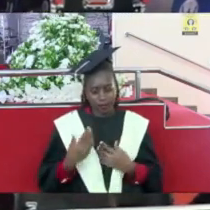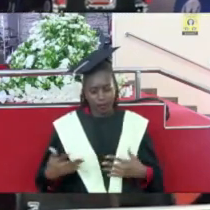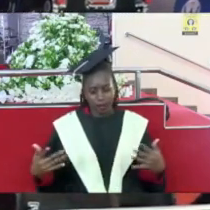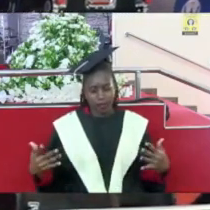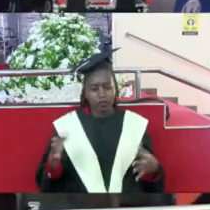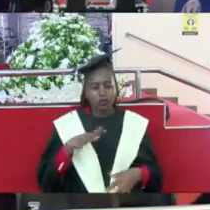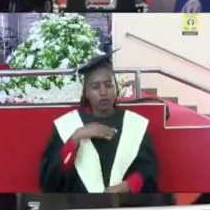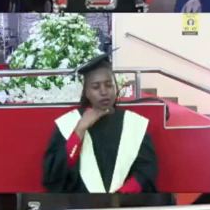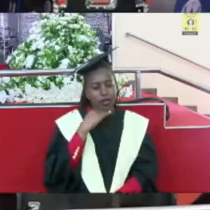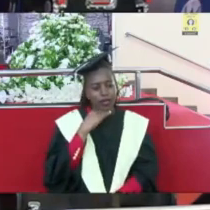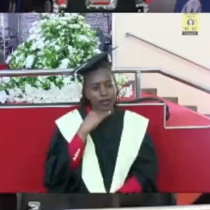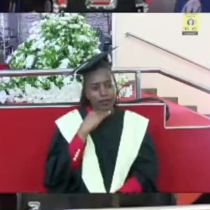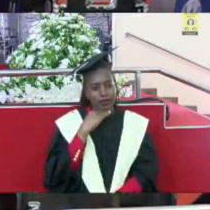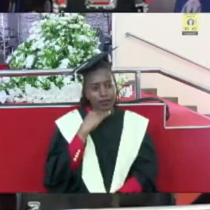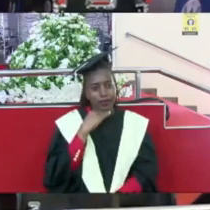waje memorial service.